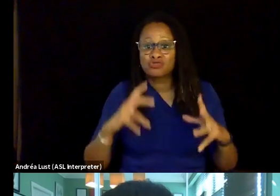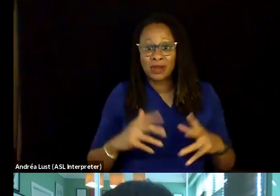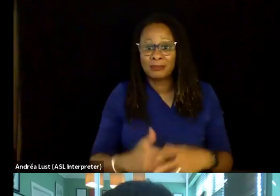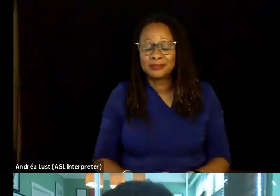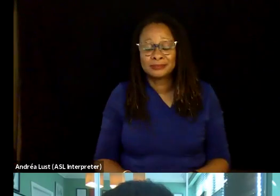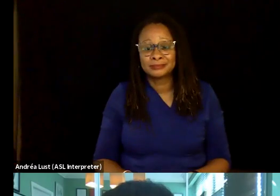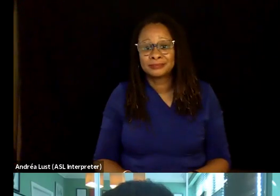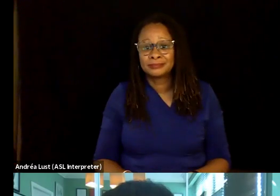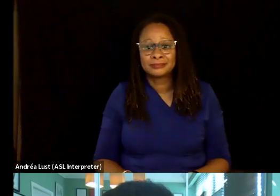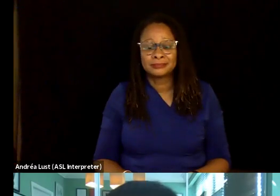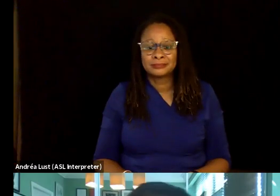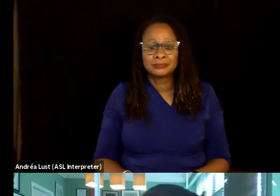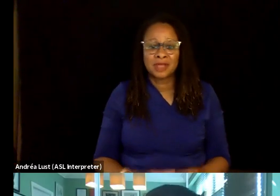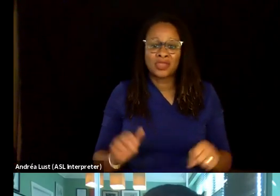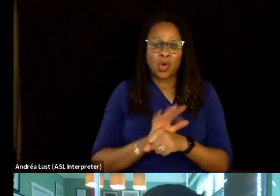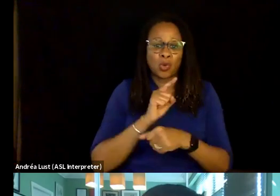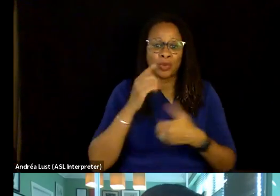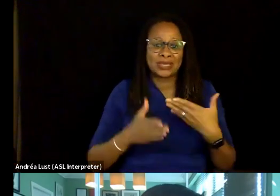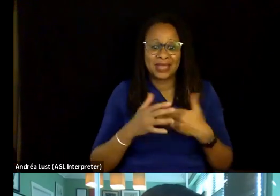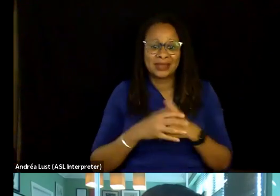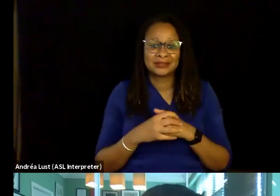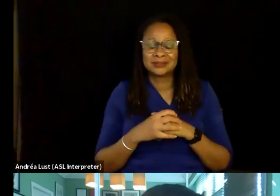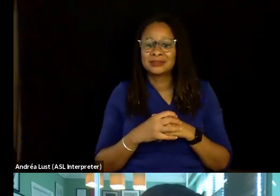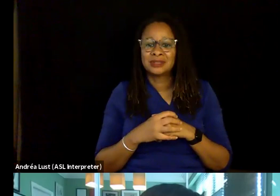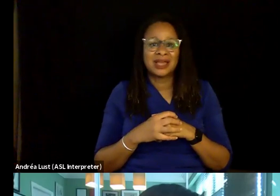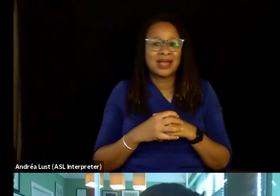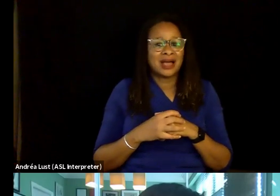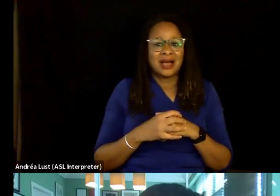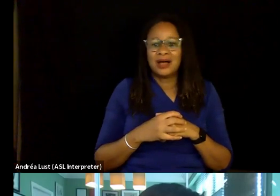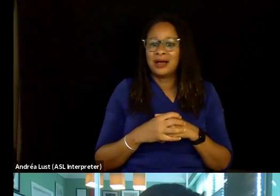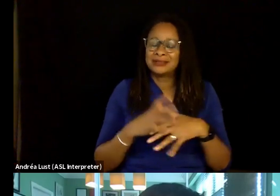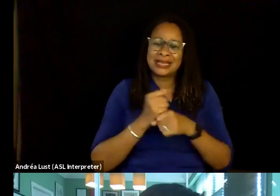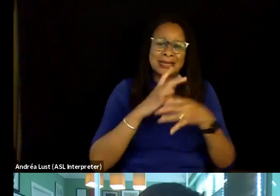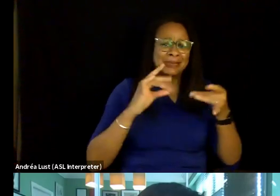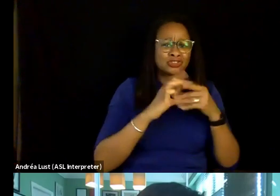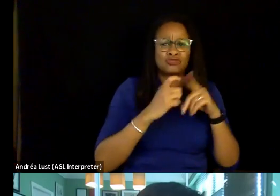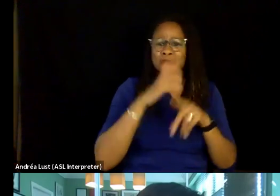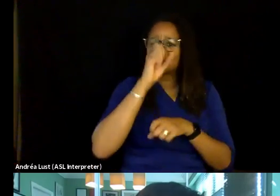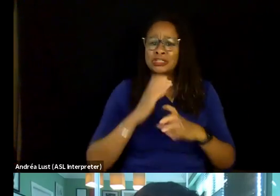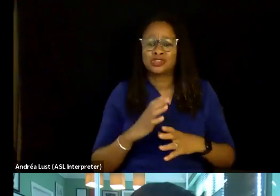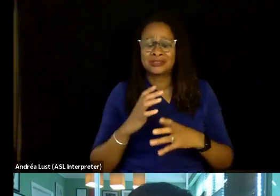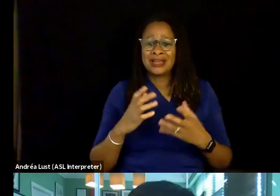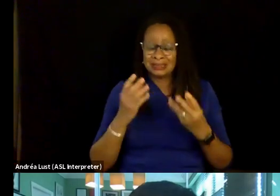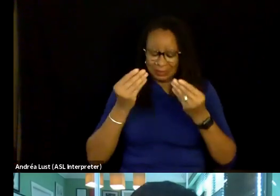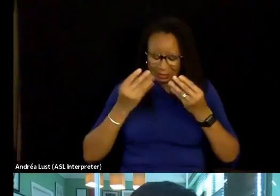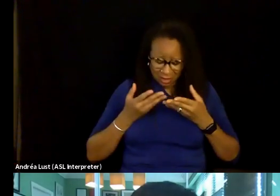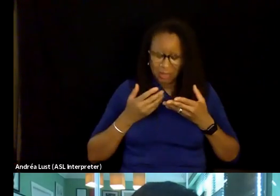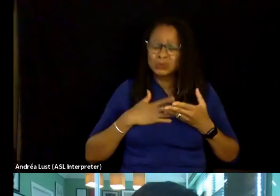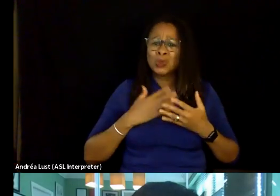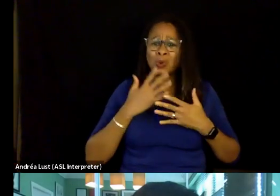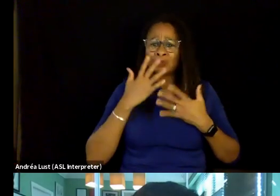all weekend long, I was getting messages from strangers saying how sad they were. I expected